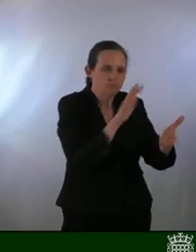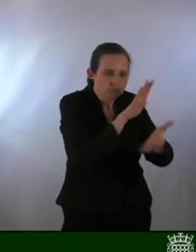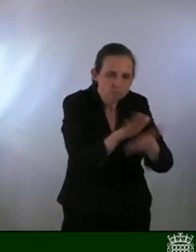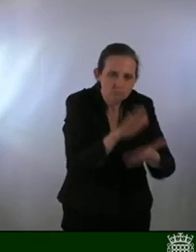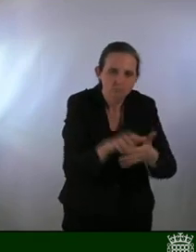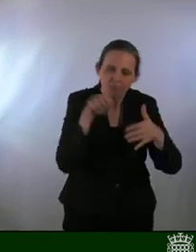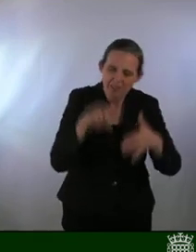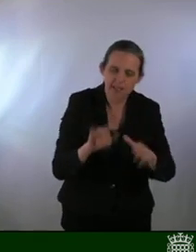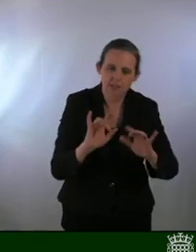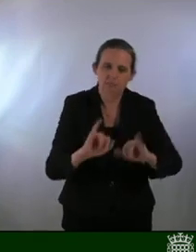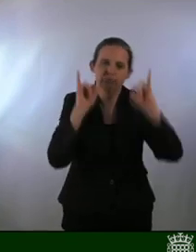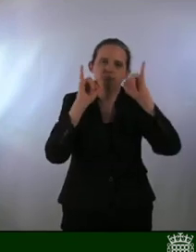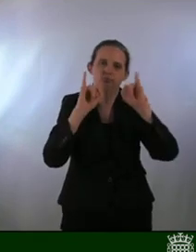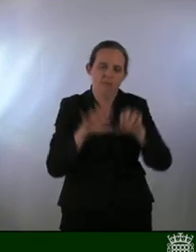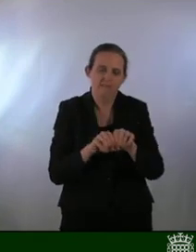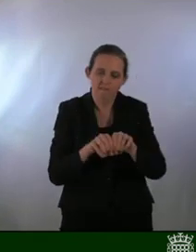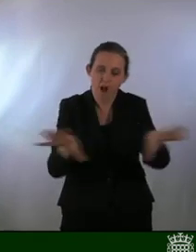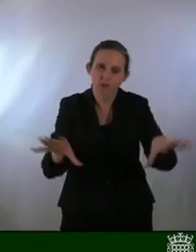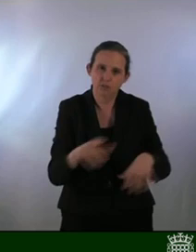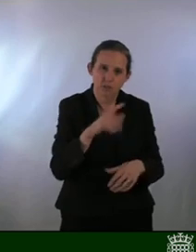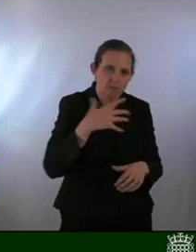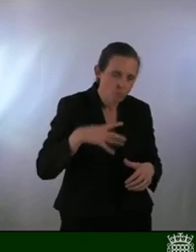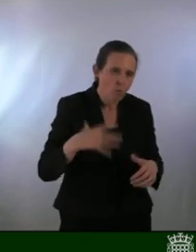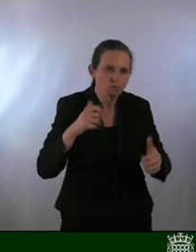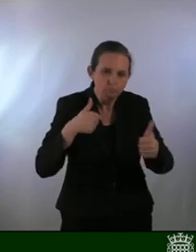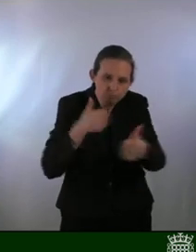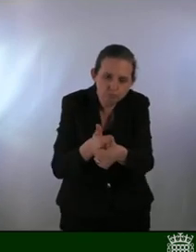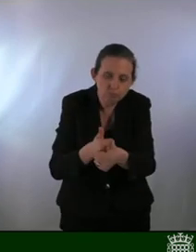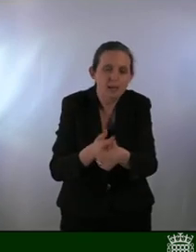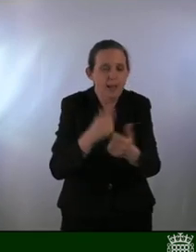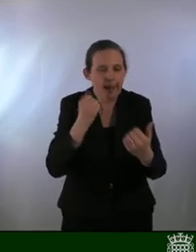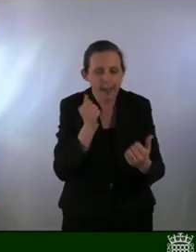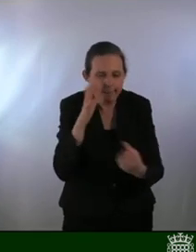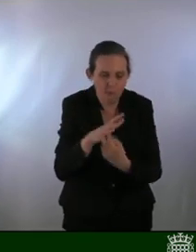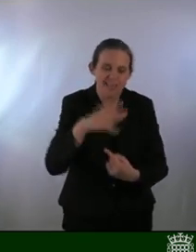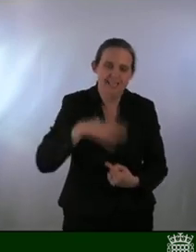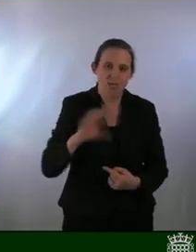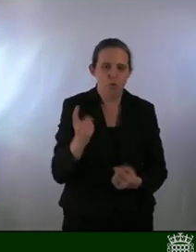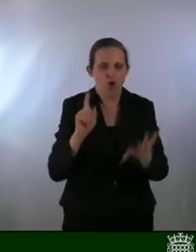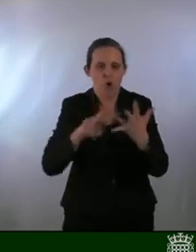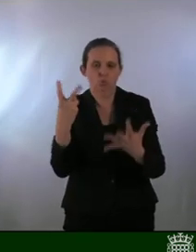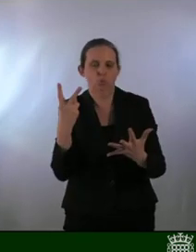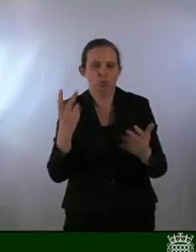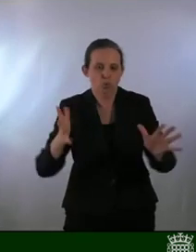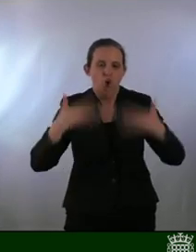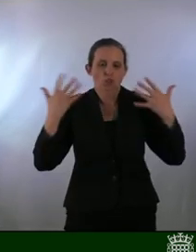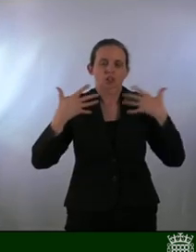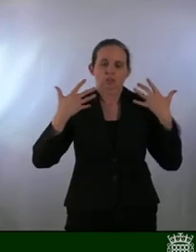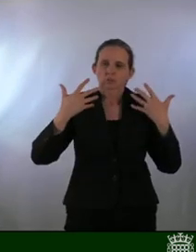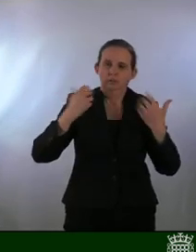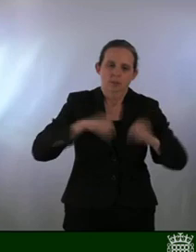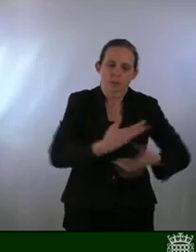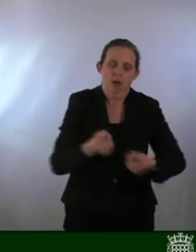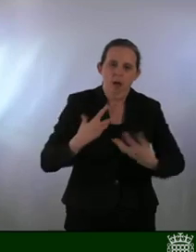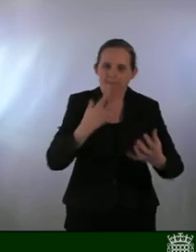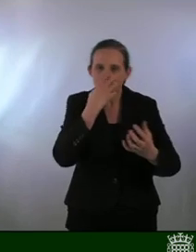consequences of this particular virus, which is around ventilation and oxygen supply, as he says.